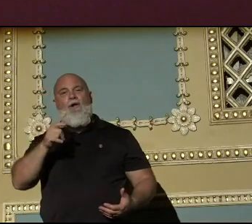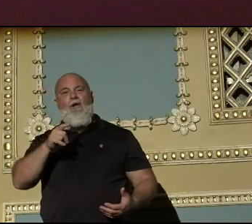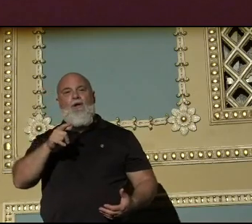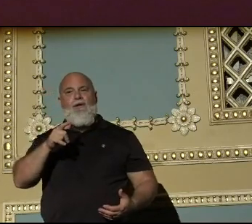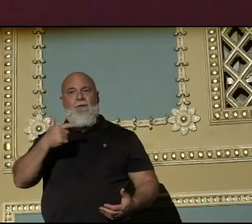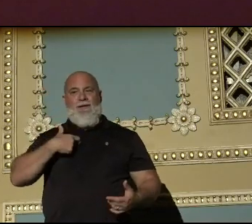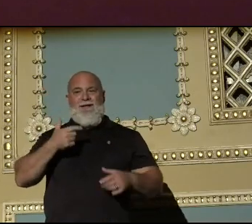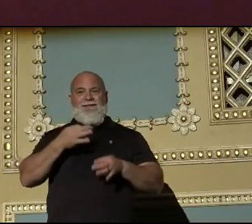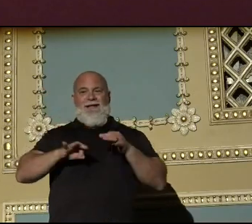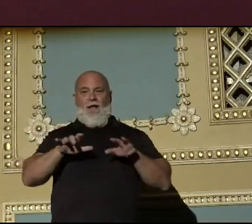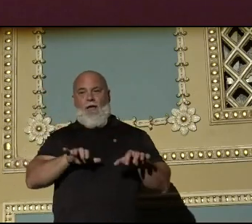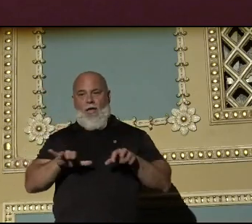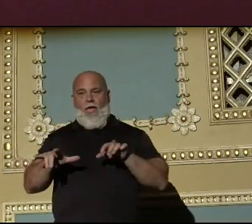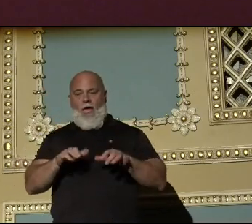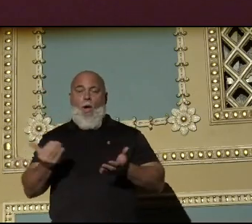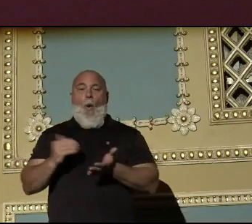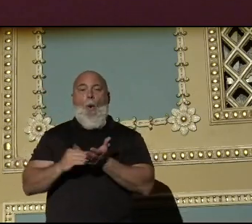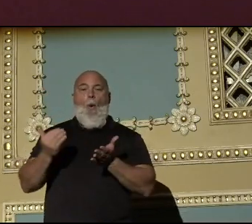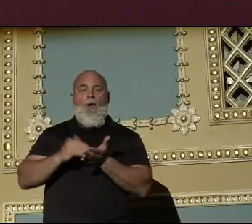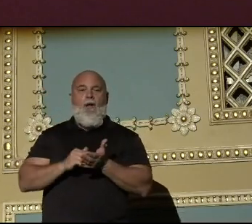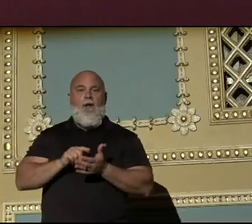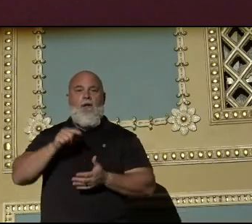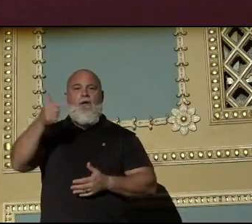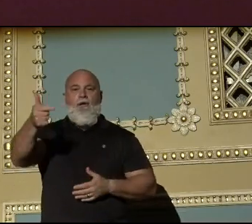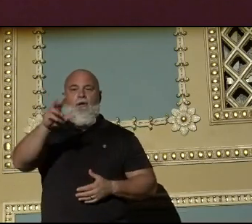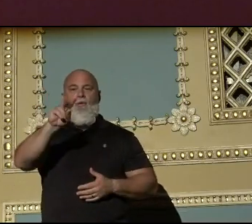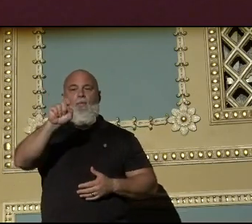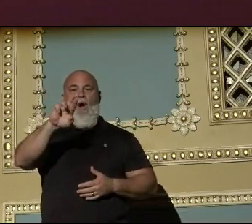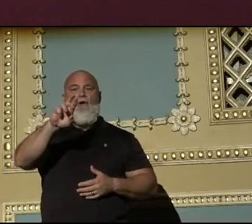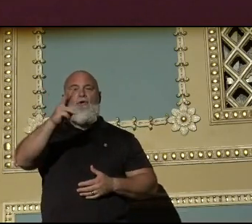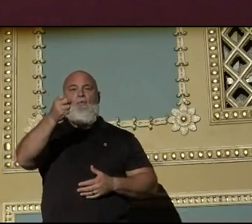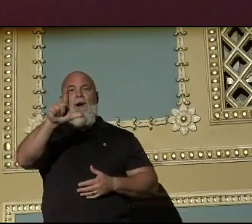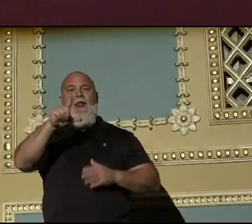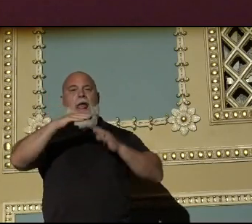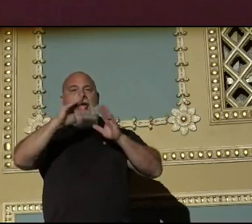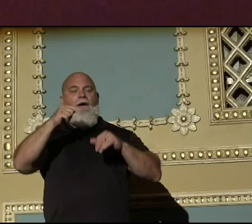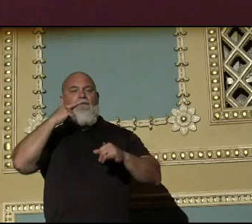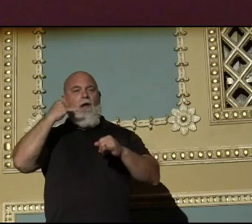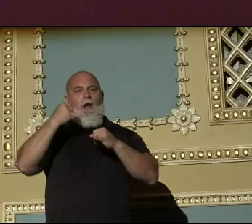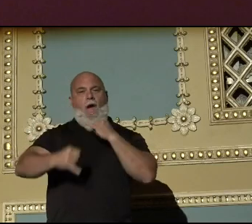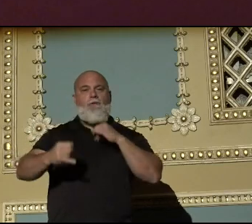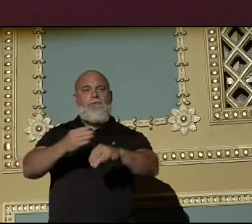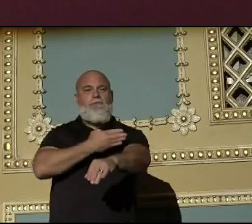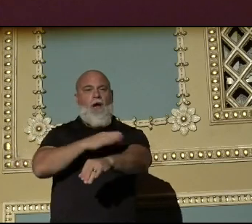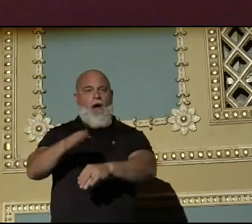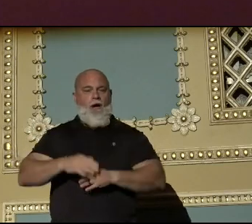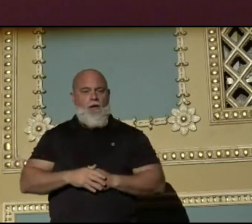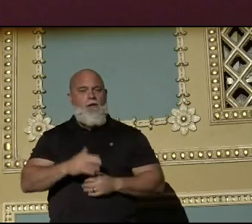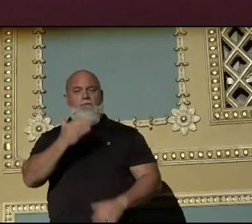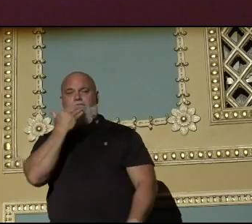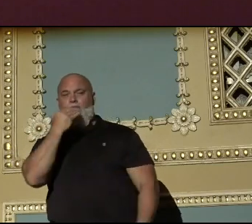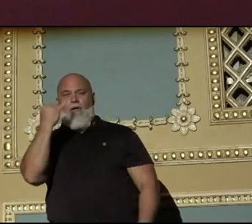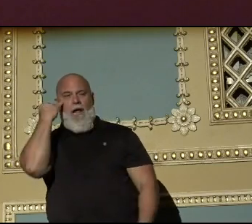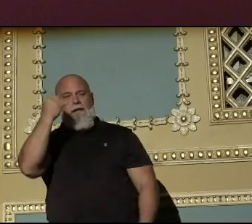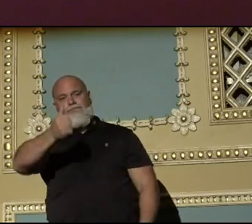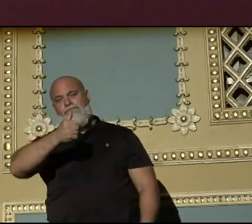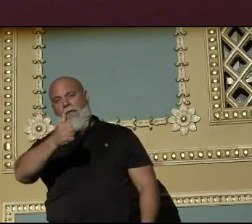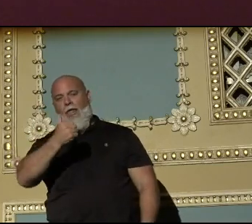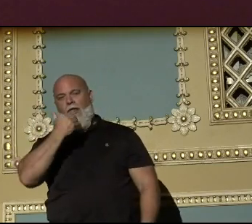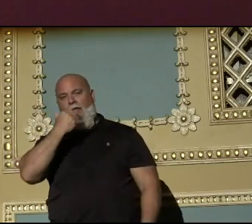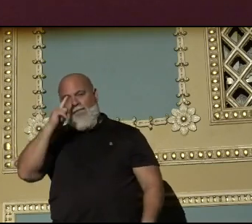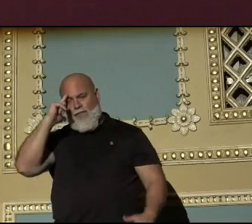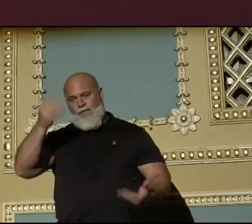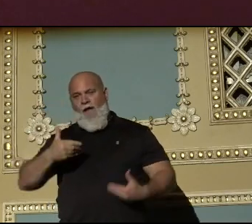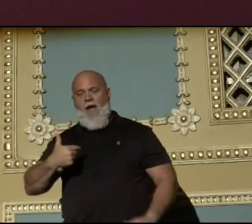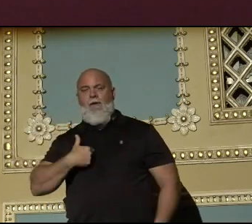instead of me playing the same thing over and over again? Let's turn it over to Walter's Wheelhouse for one last thing to take us out. What do you say? Good idea. Great. Thanks for having me,